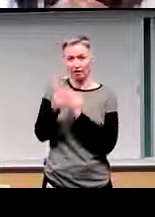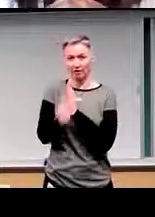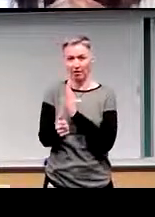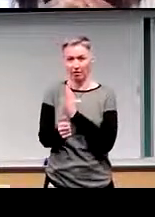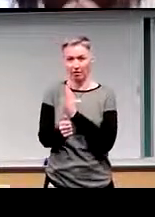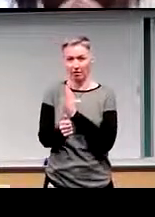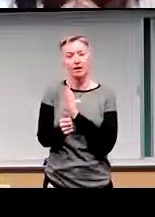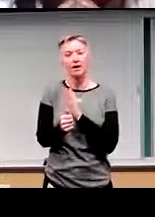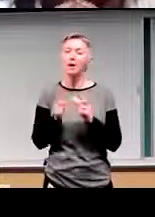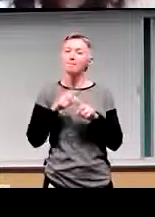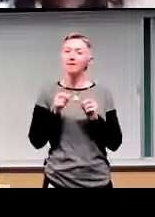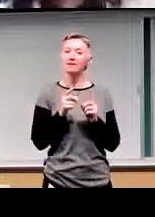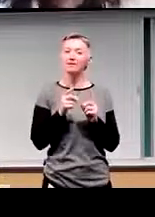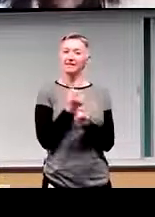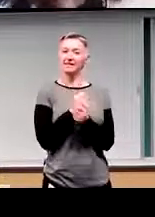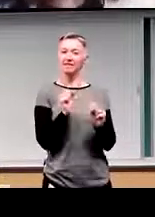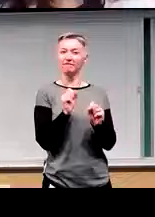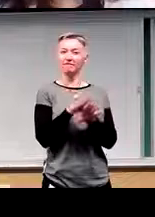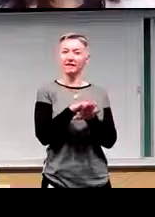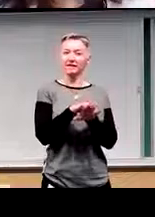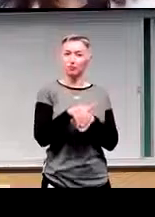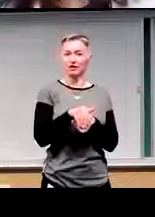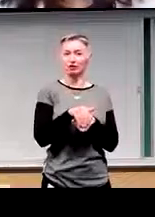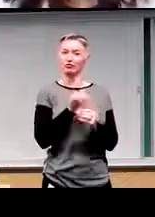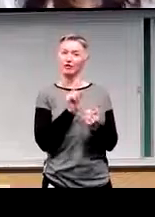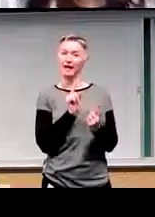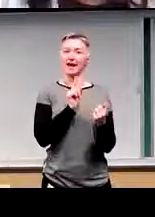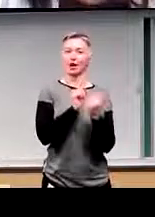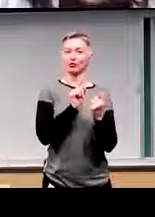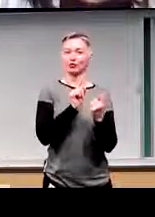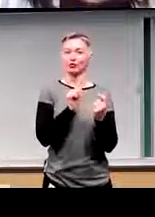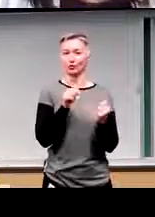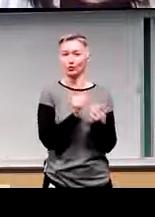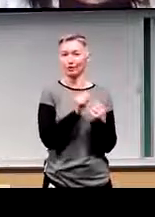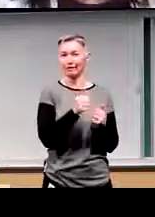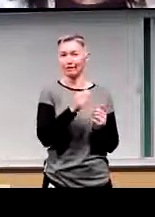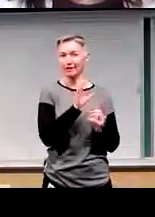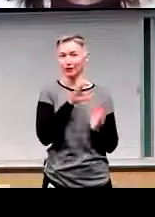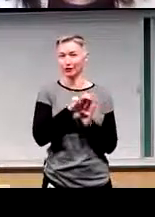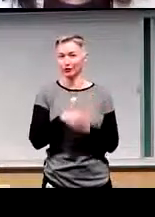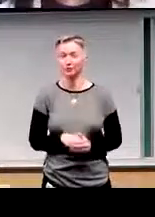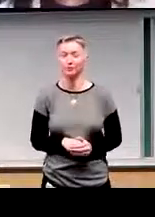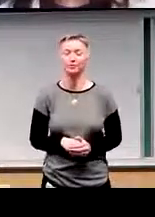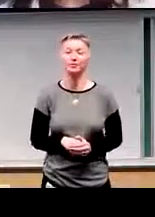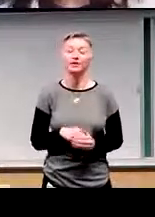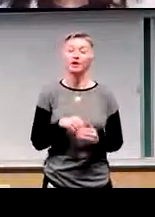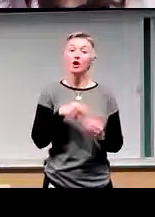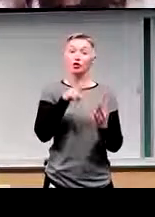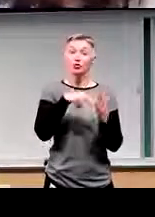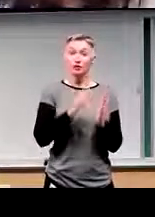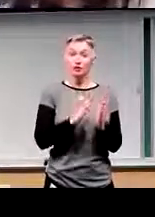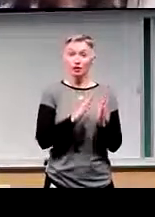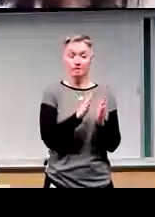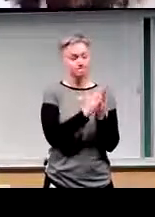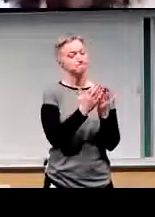a safe simulated social encounter. And when readers return to the